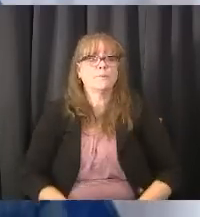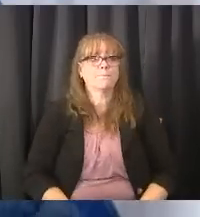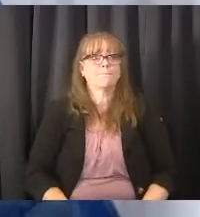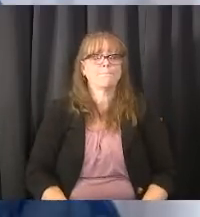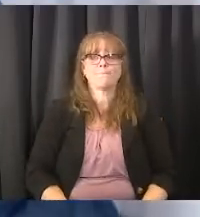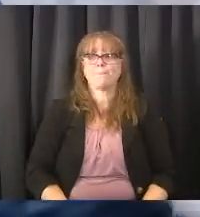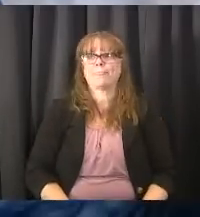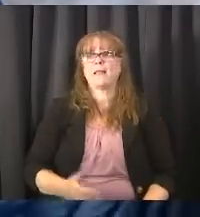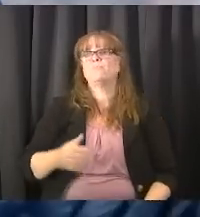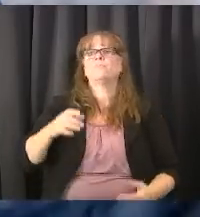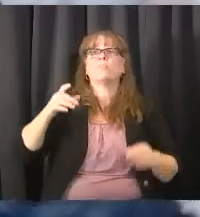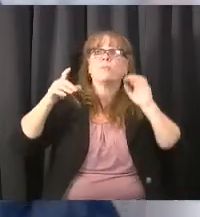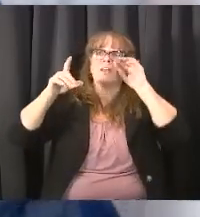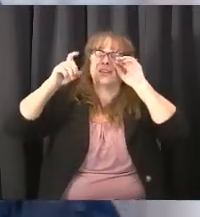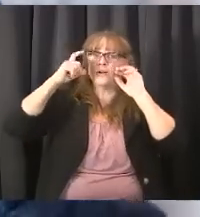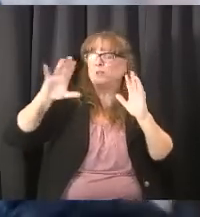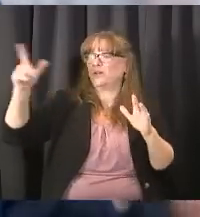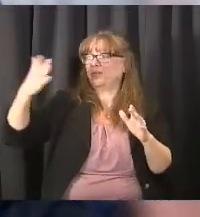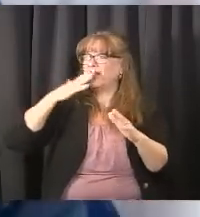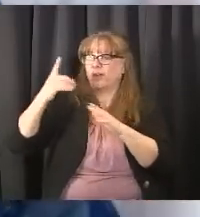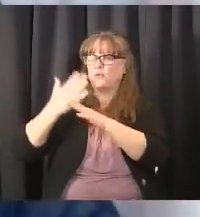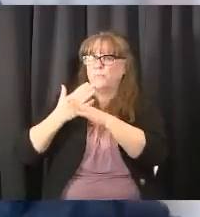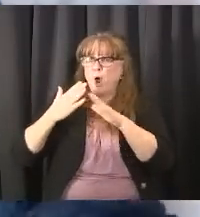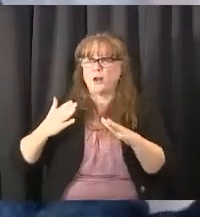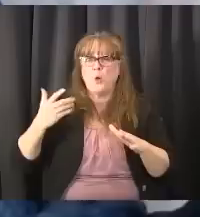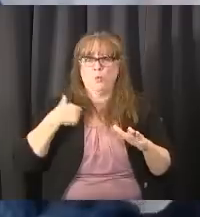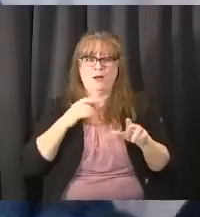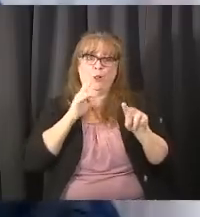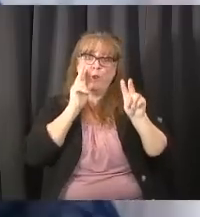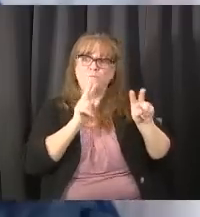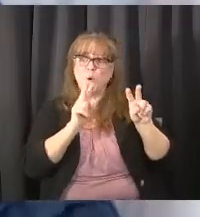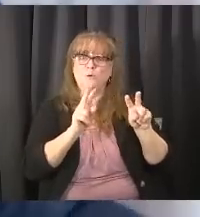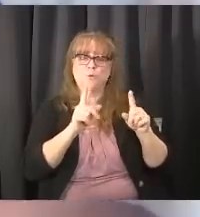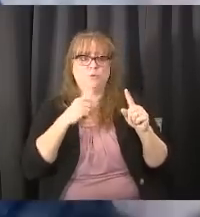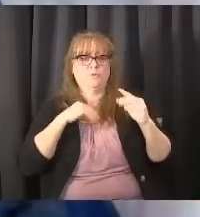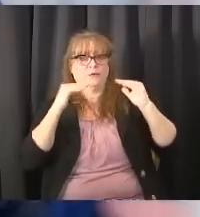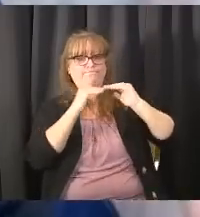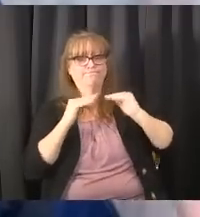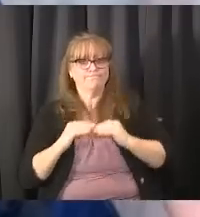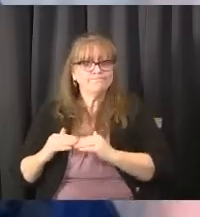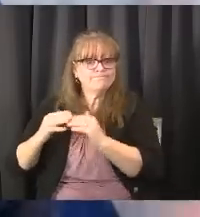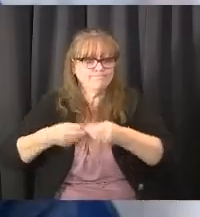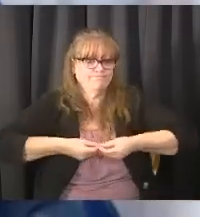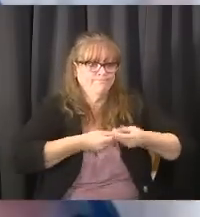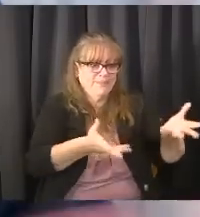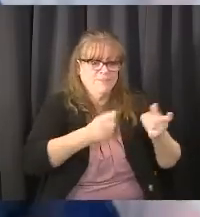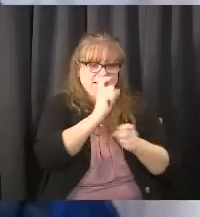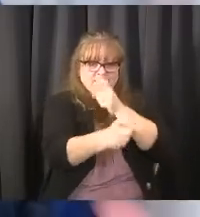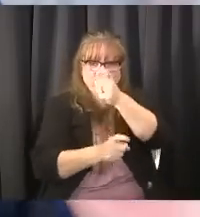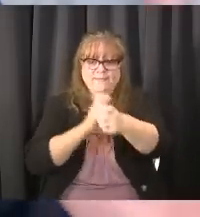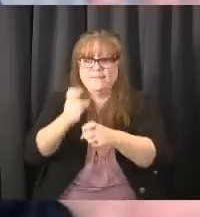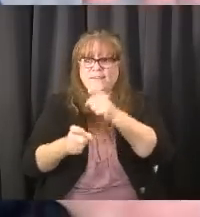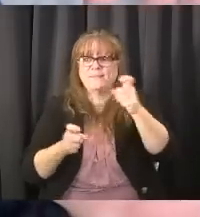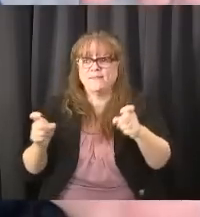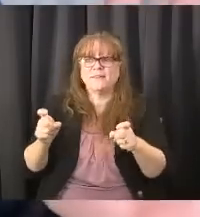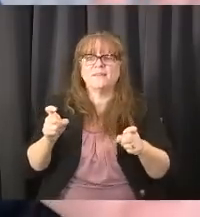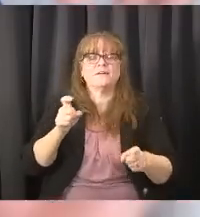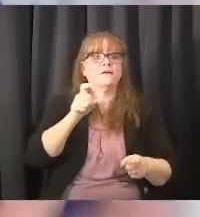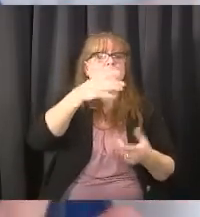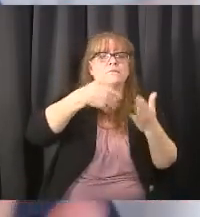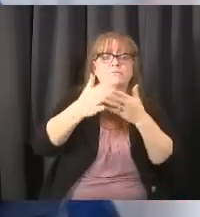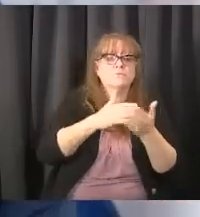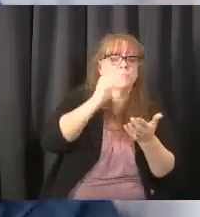equitable distribution. That means geographic. It means by income, by race, all of the different factors. We want to make sure we can